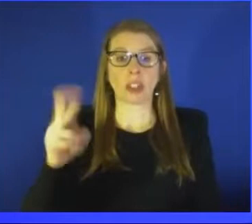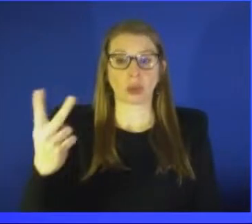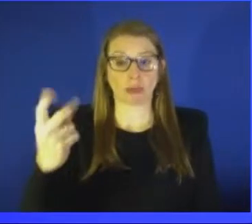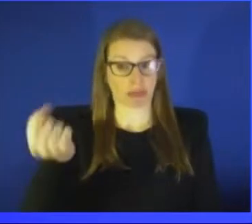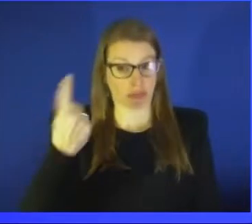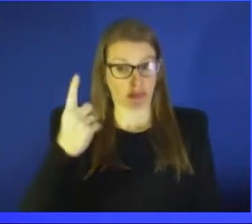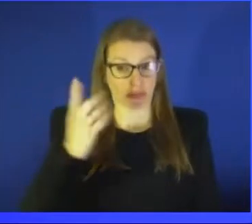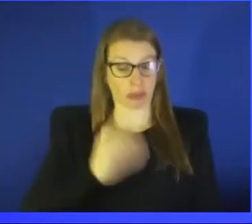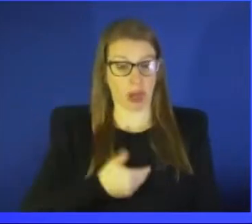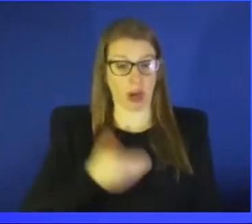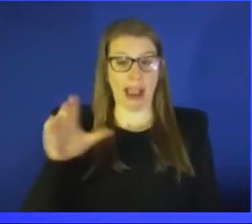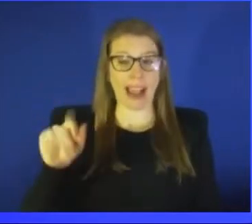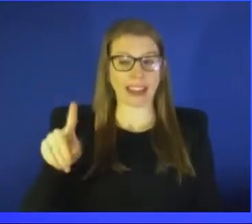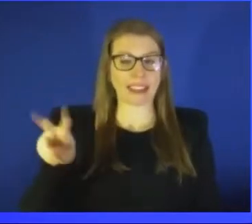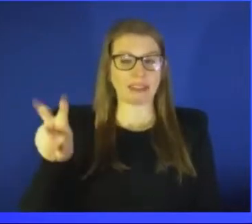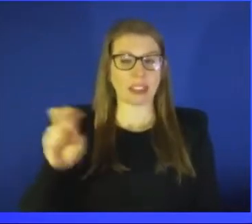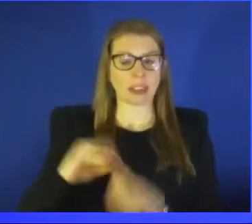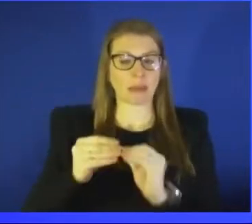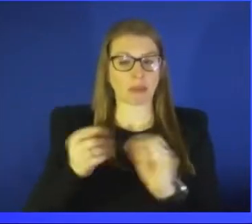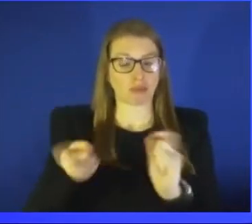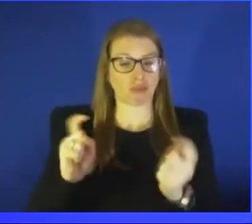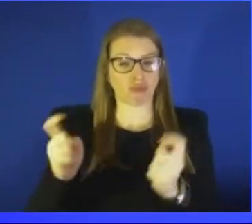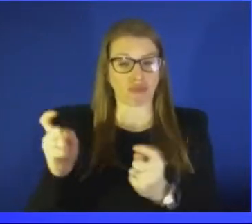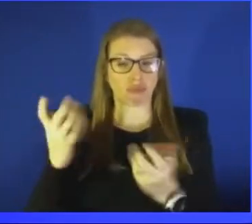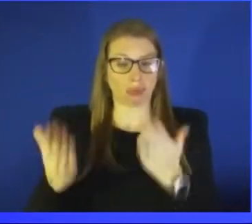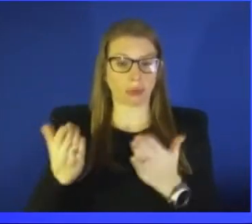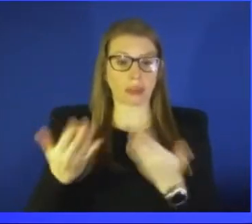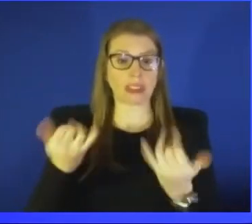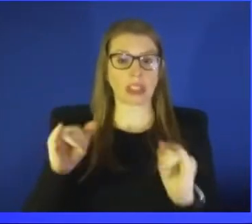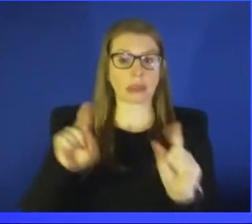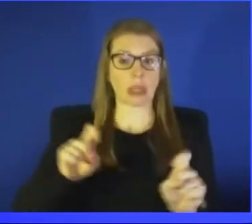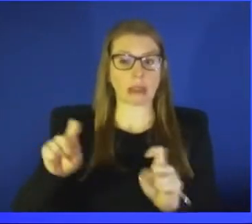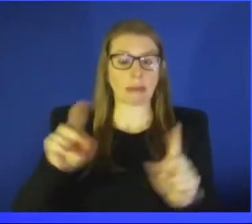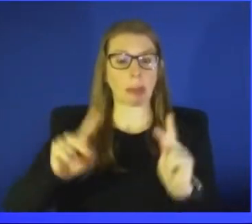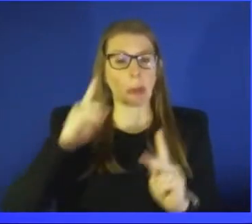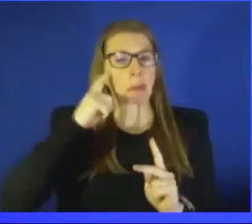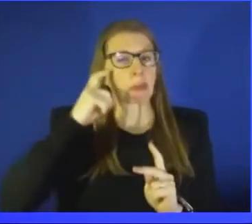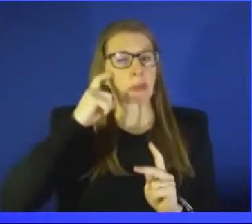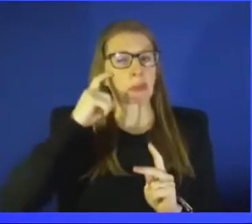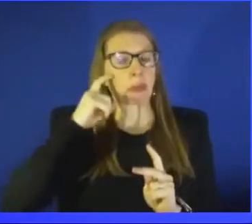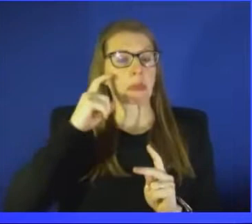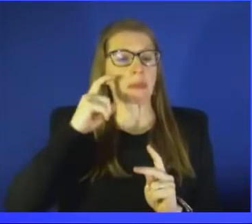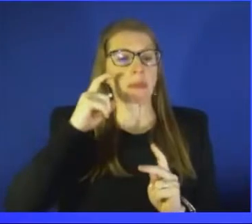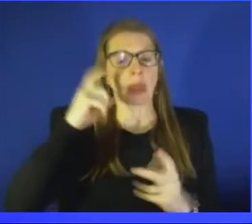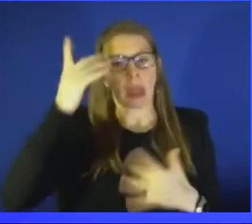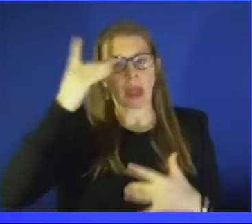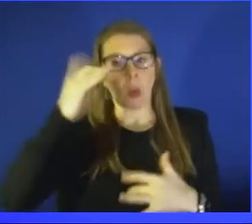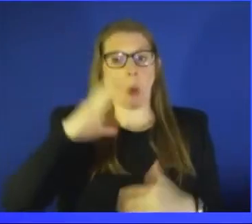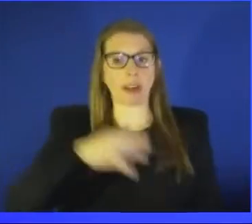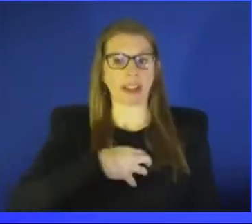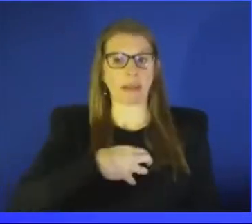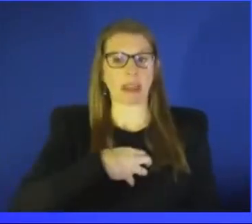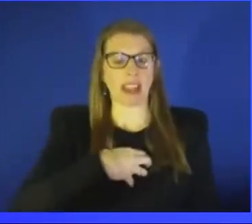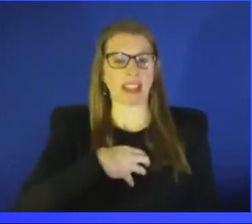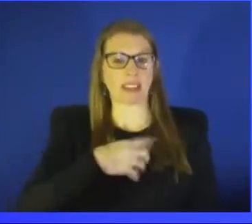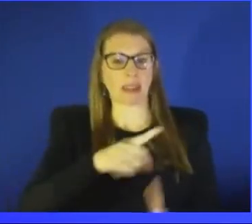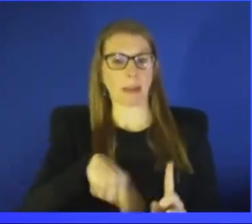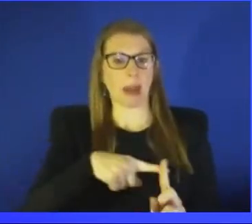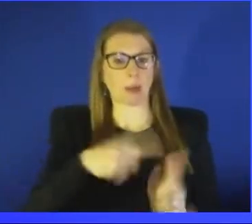still will be testing those people that we suspect have illness or if they are complaining of symptoms.